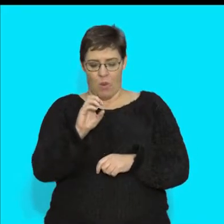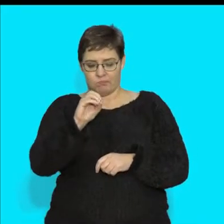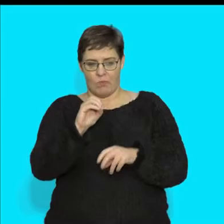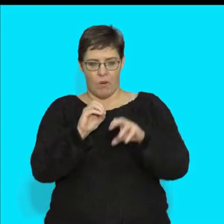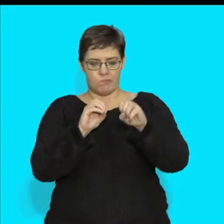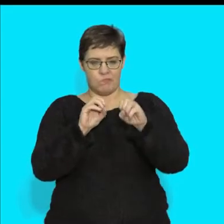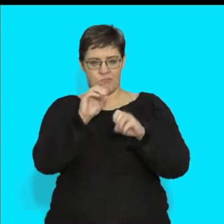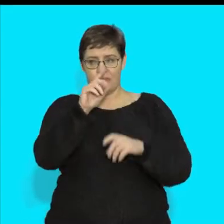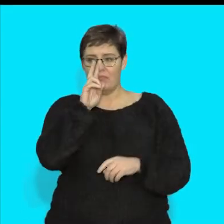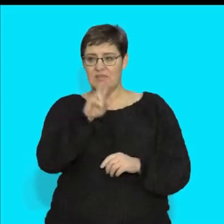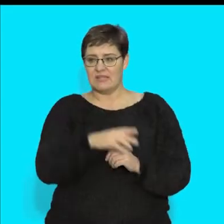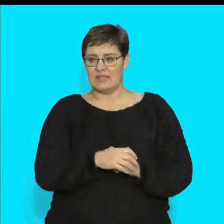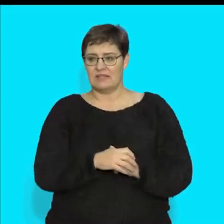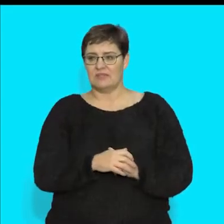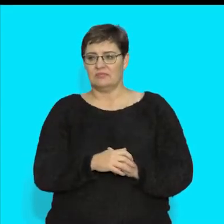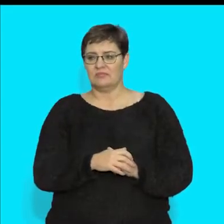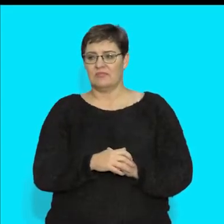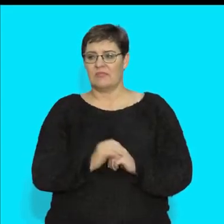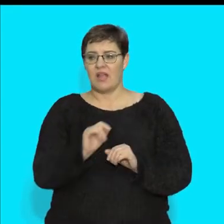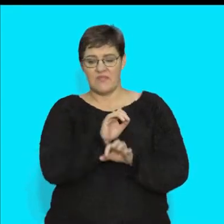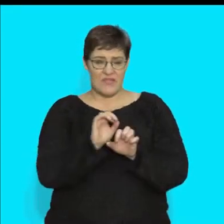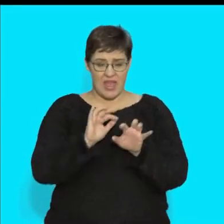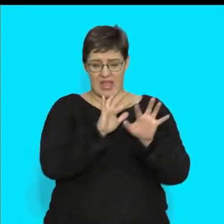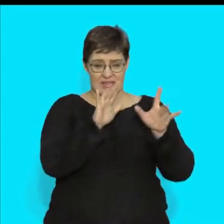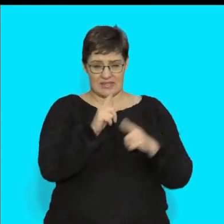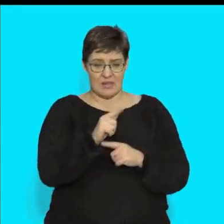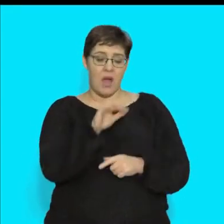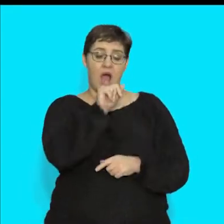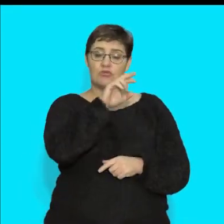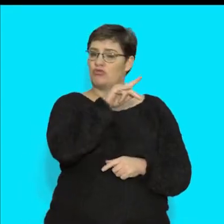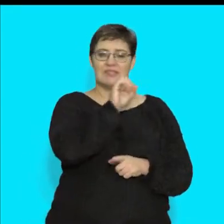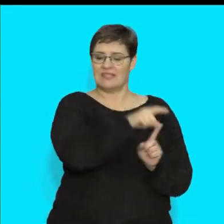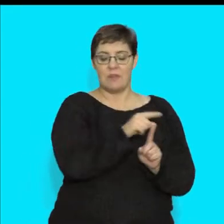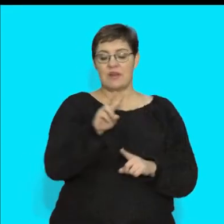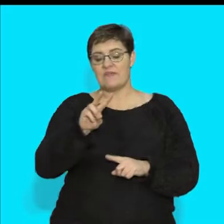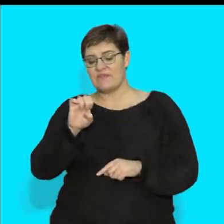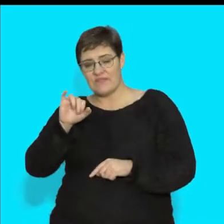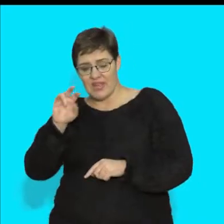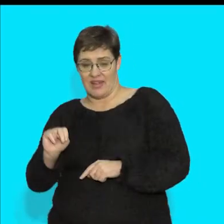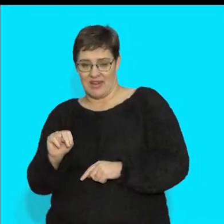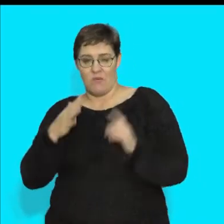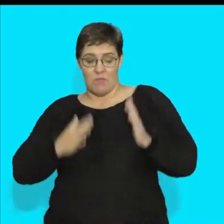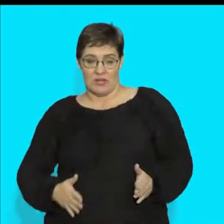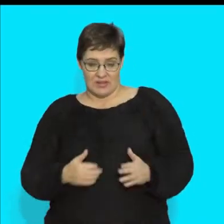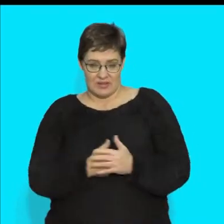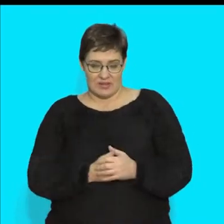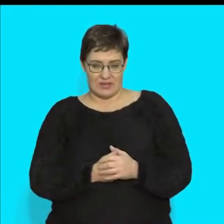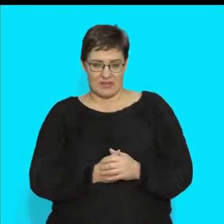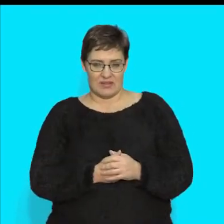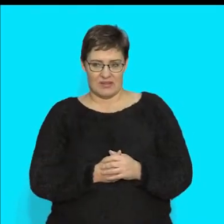little knobs, and you can see, all right, all the veins. They're not the arteries, they're the veins on your